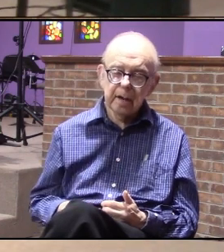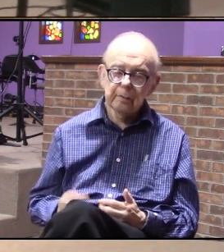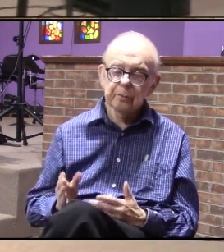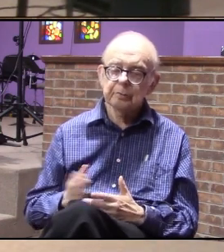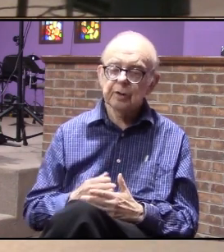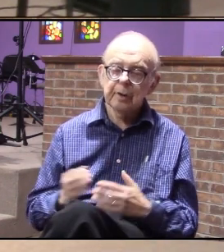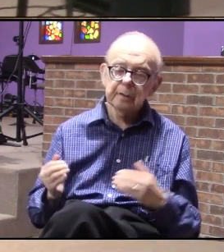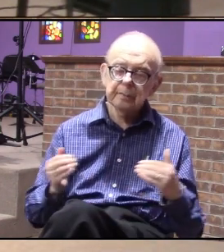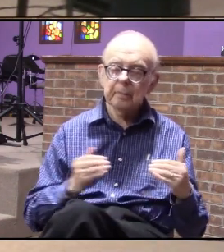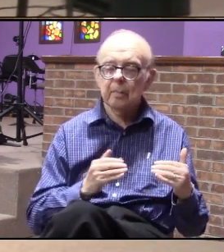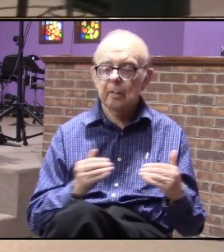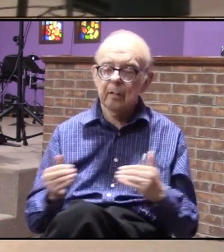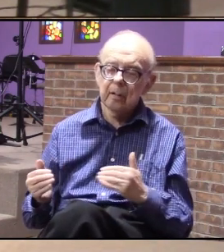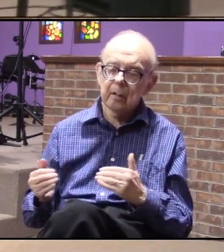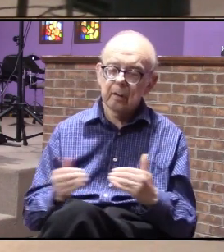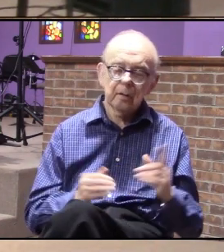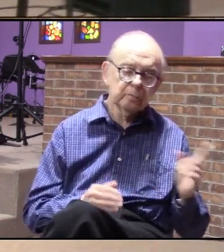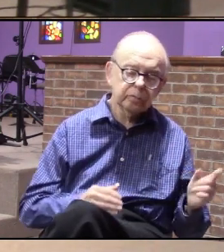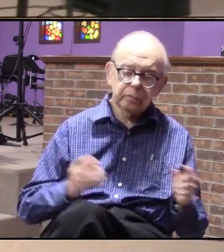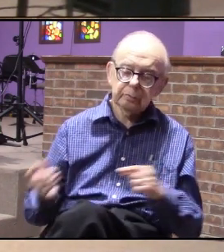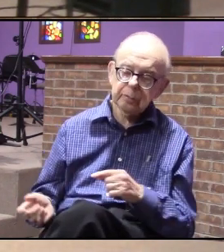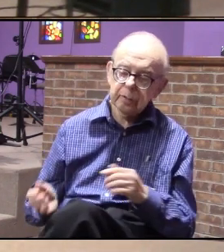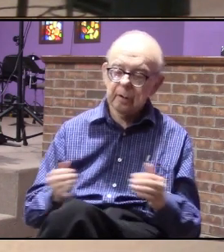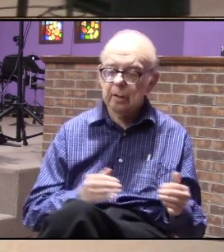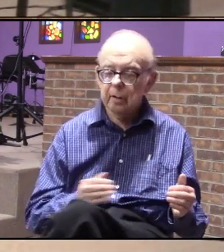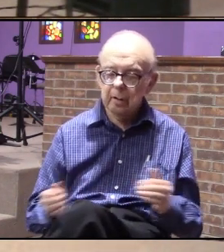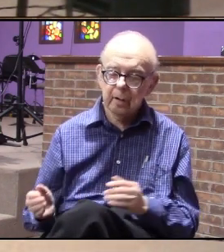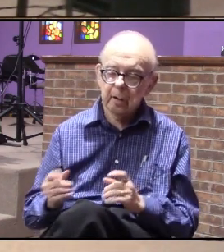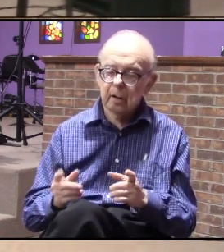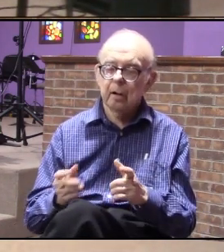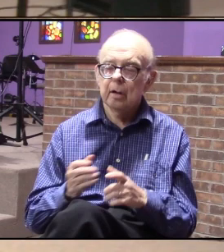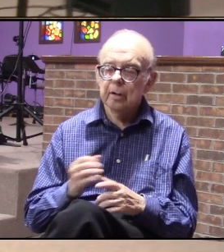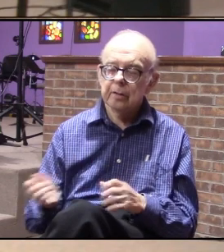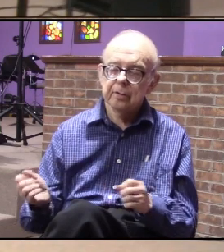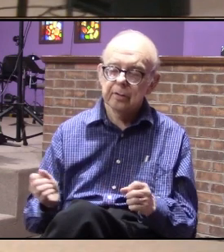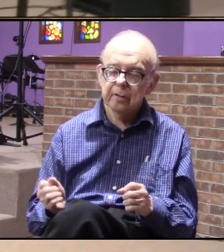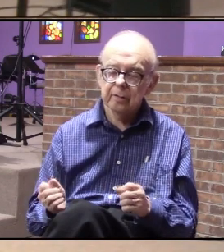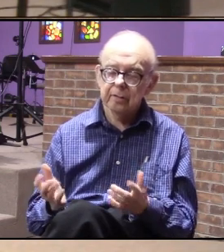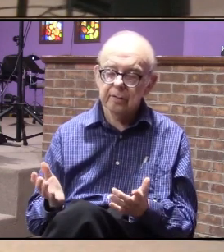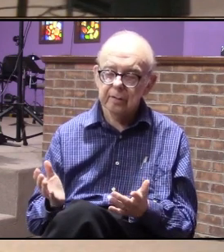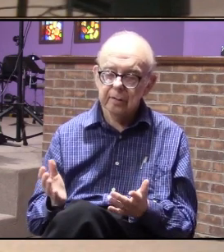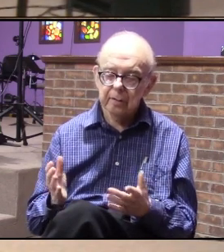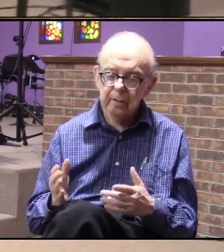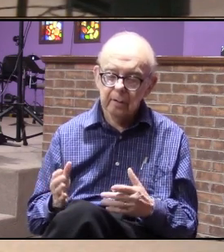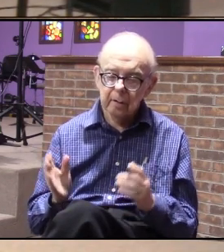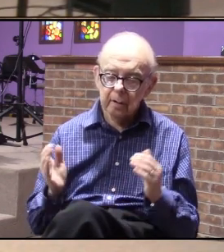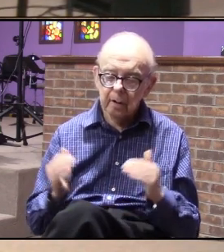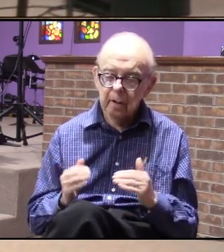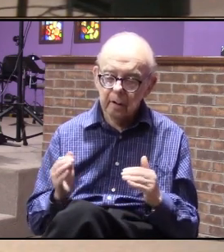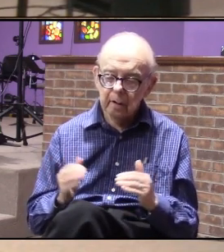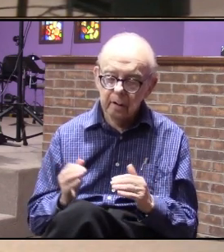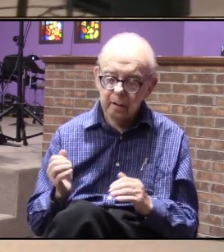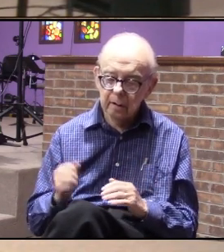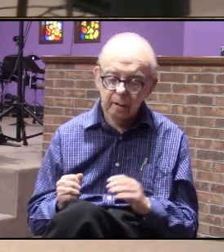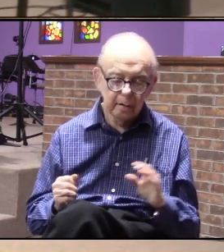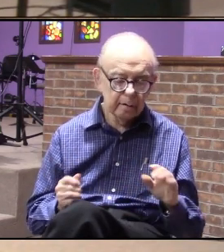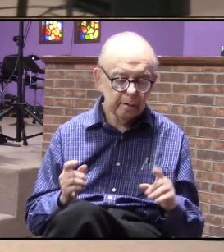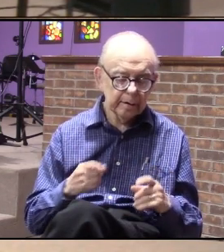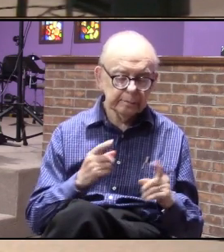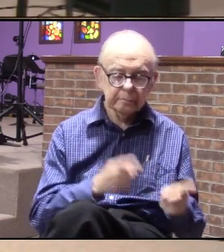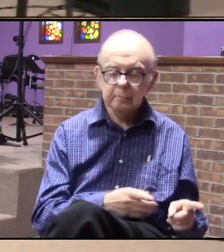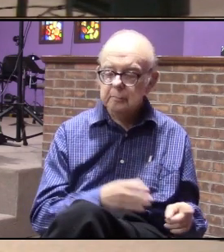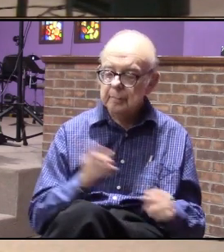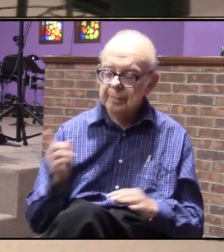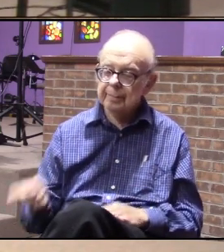battles, back and forth, and running to save his life. He was fighting the enemy over here, and